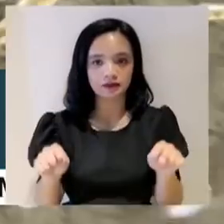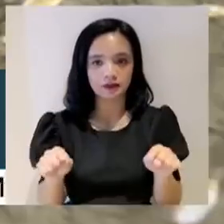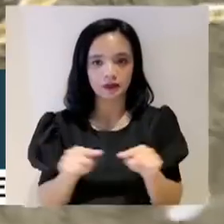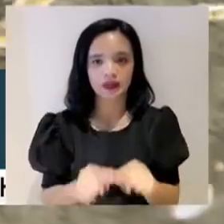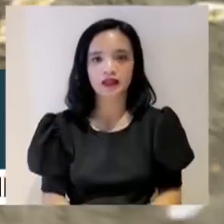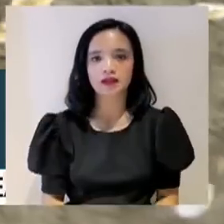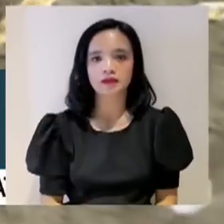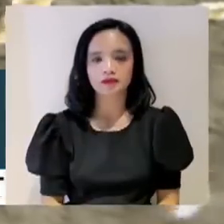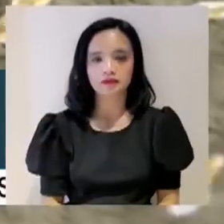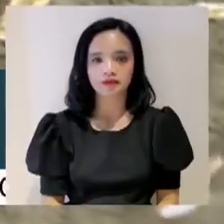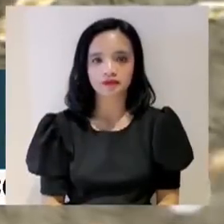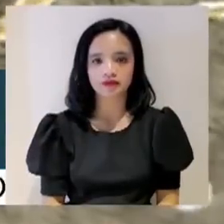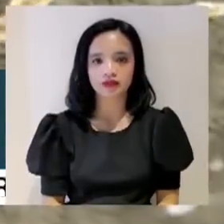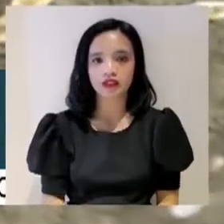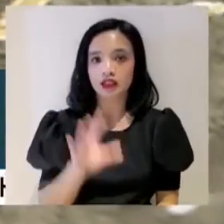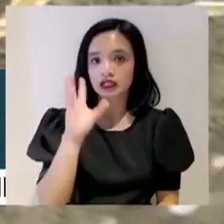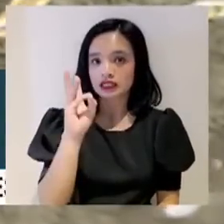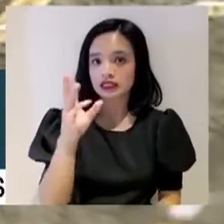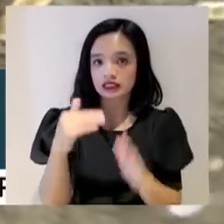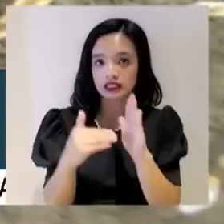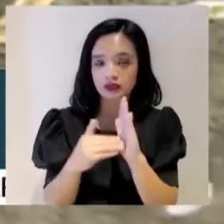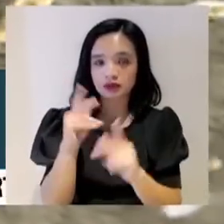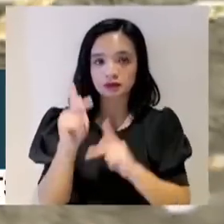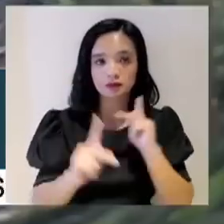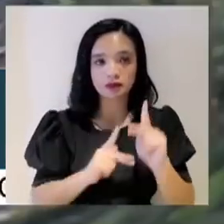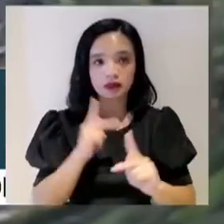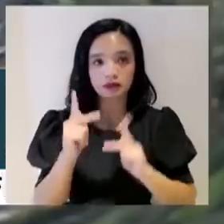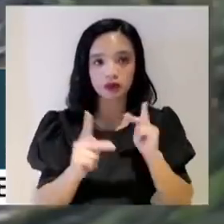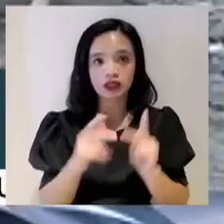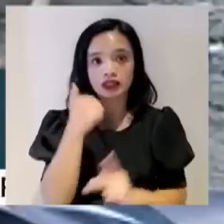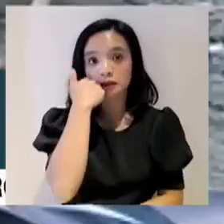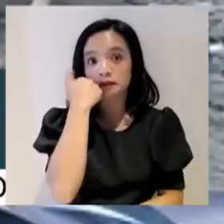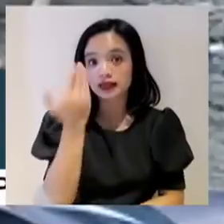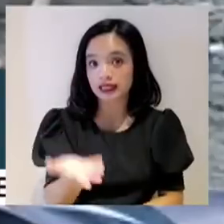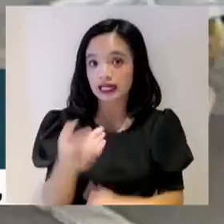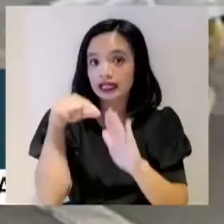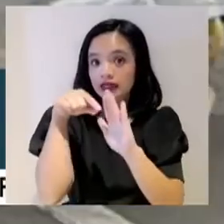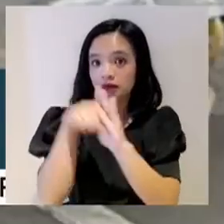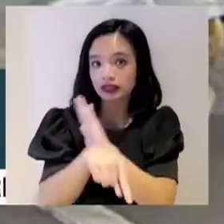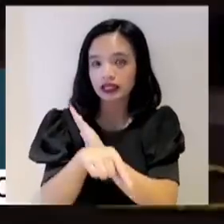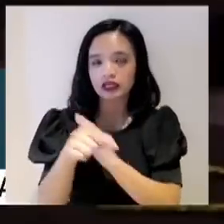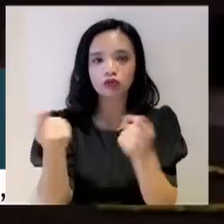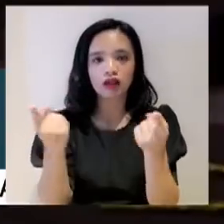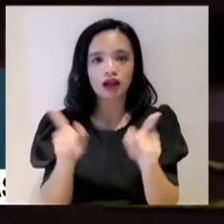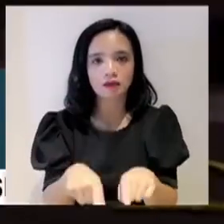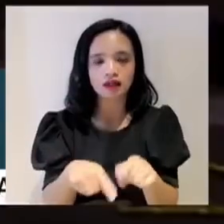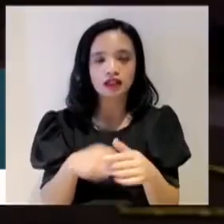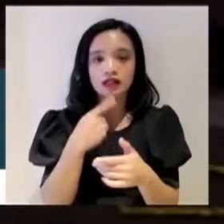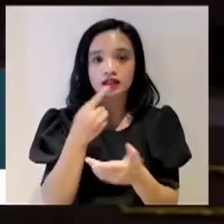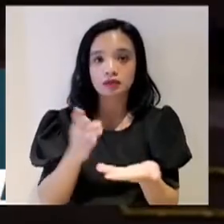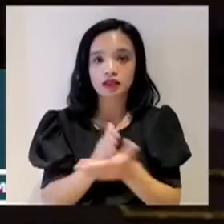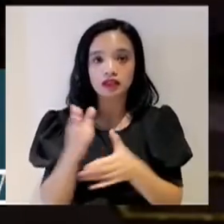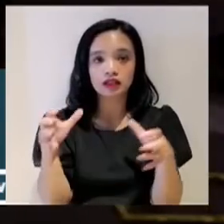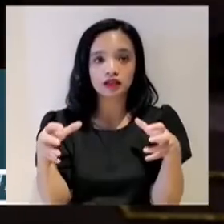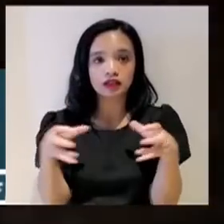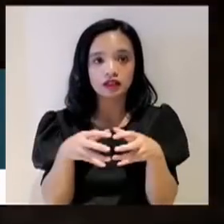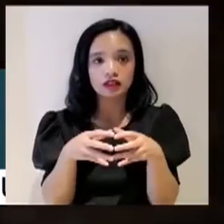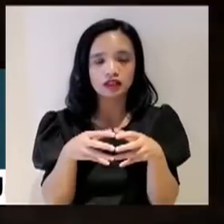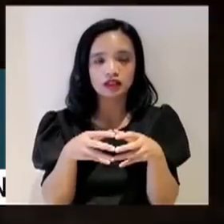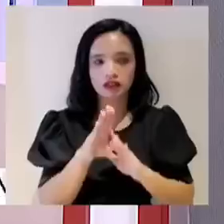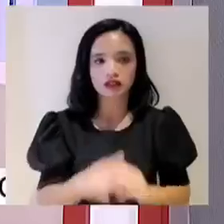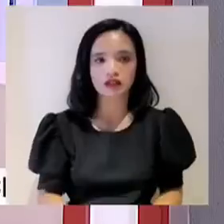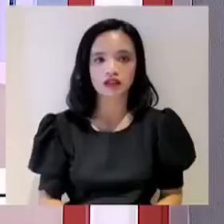More than 6,000 people have been killed in the drug war, according to police data, but rights groups say the real toll is much